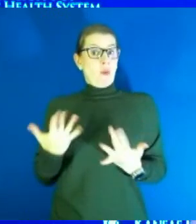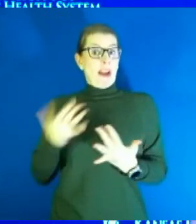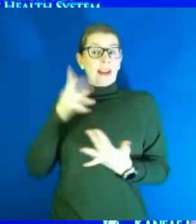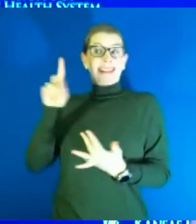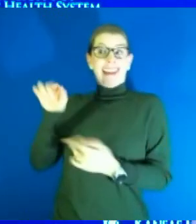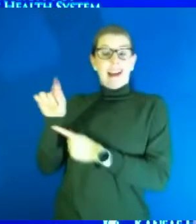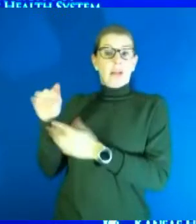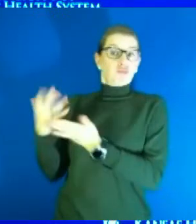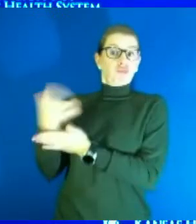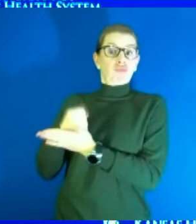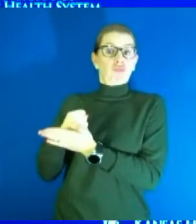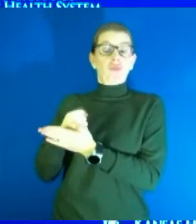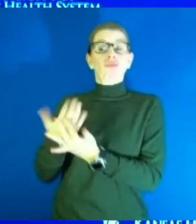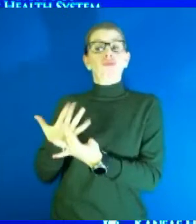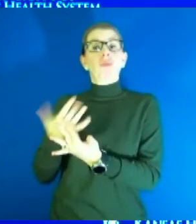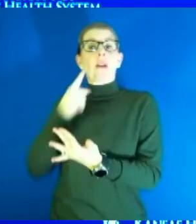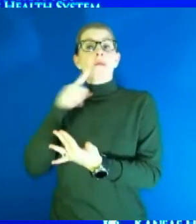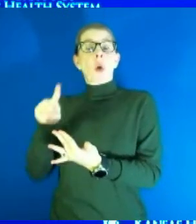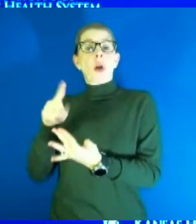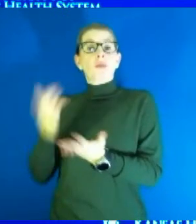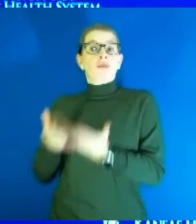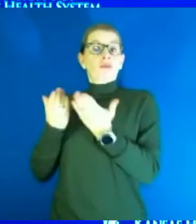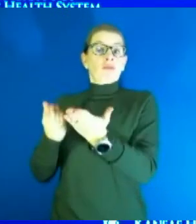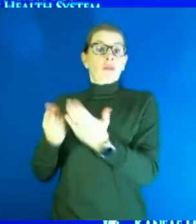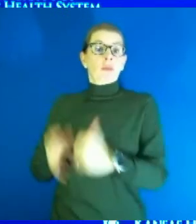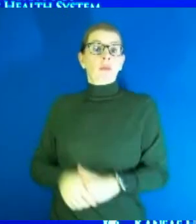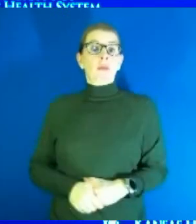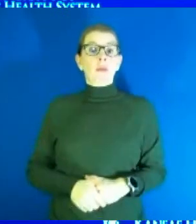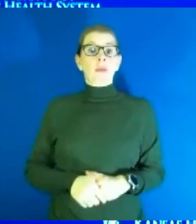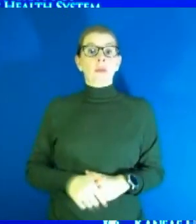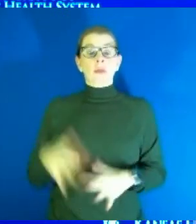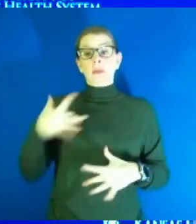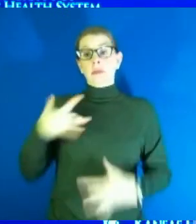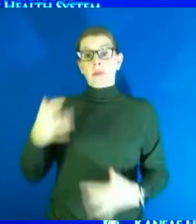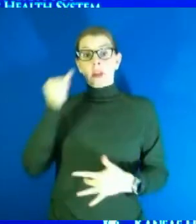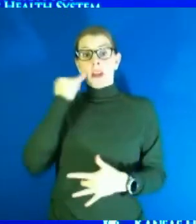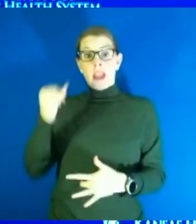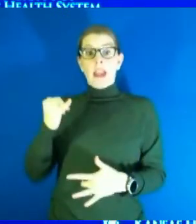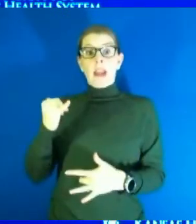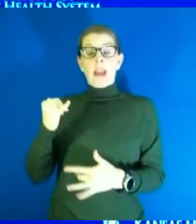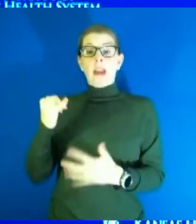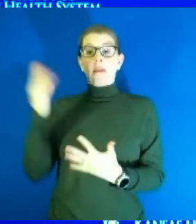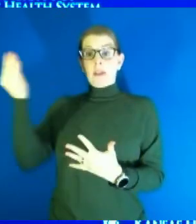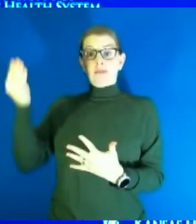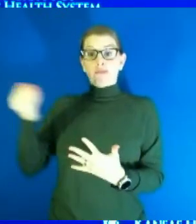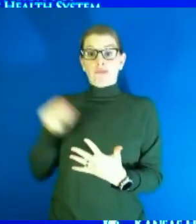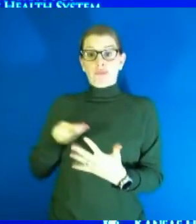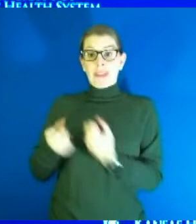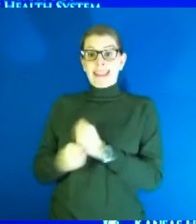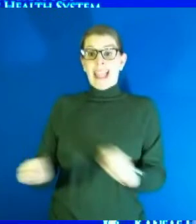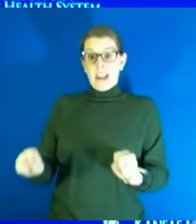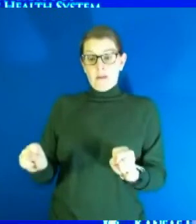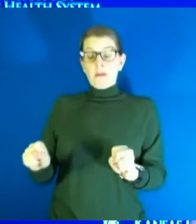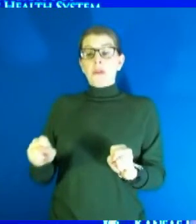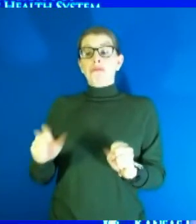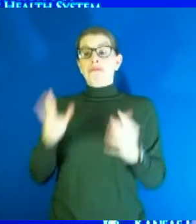will continue to wait for the recommendations. More than likely, if that does come down, it will be safe. But just as we